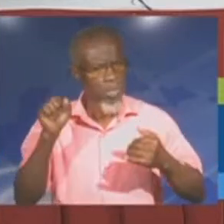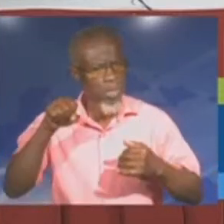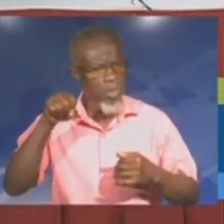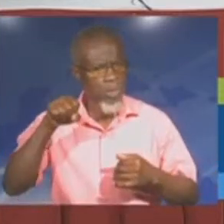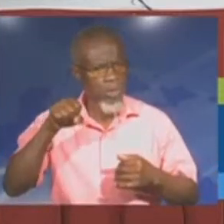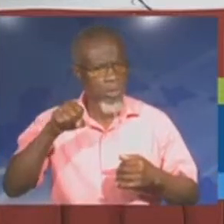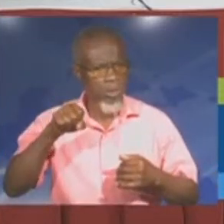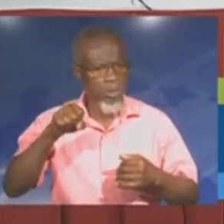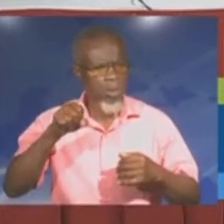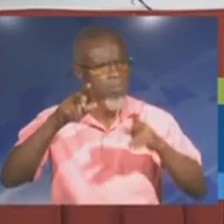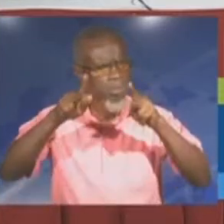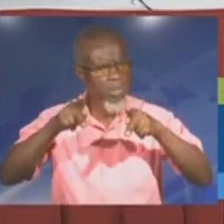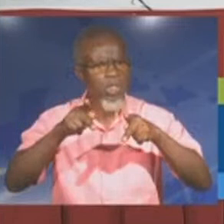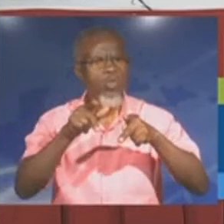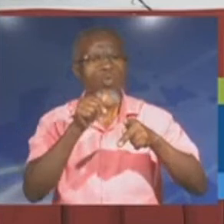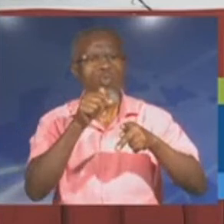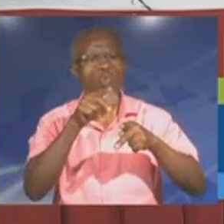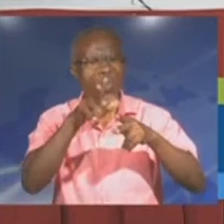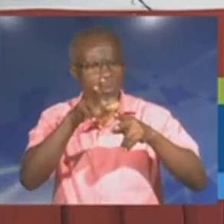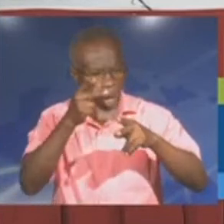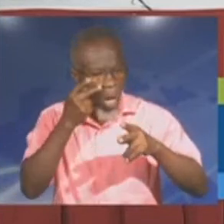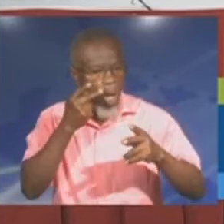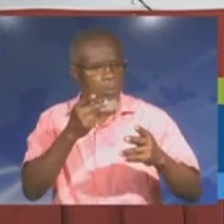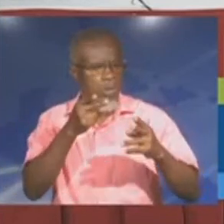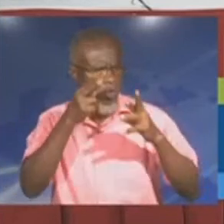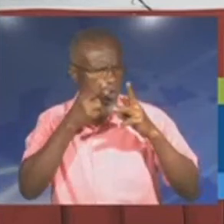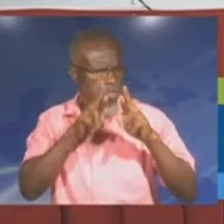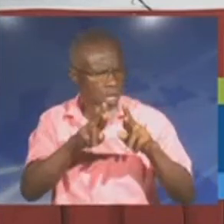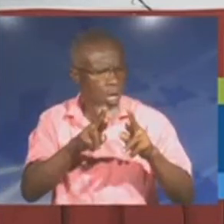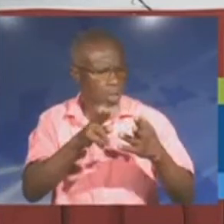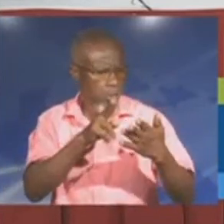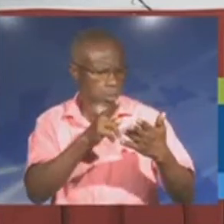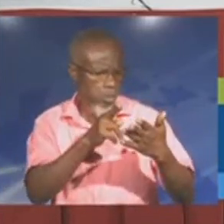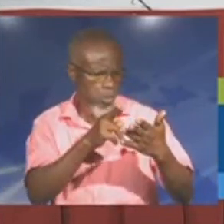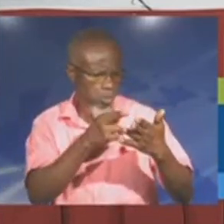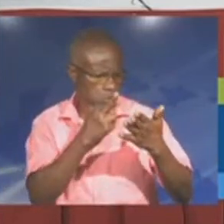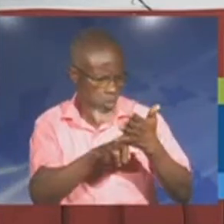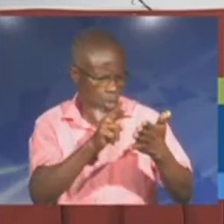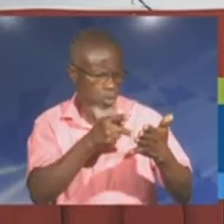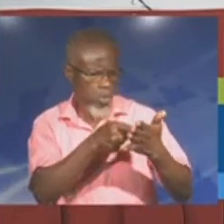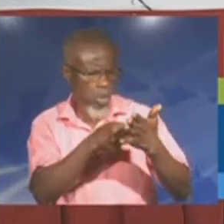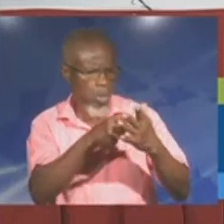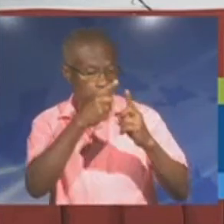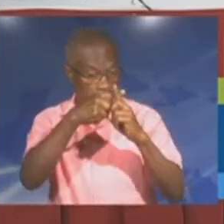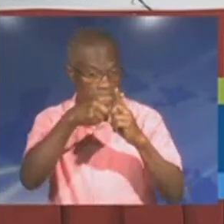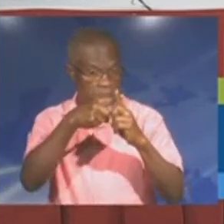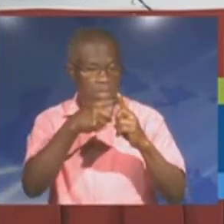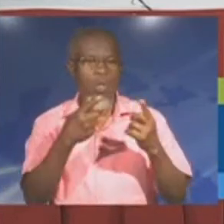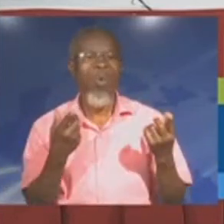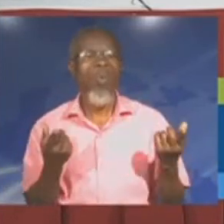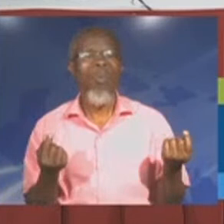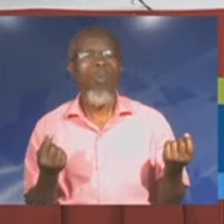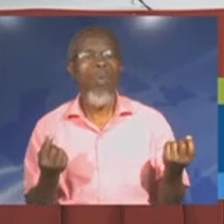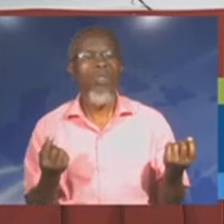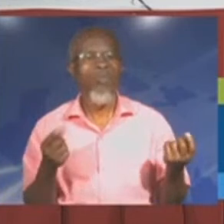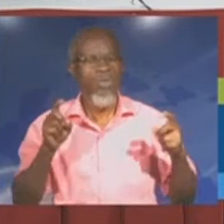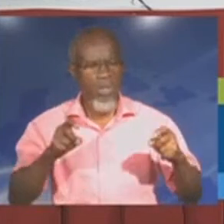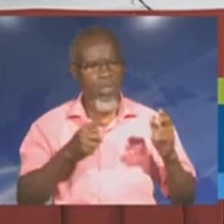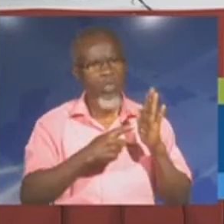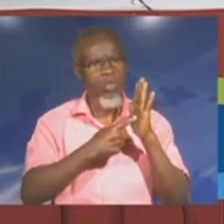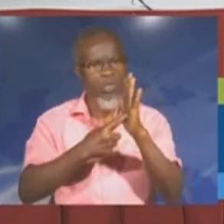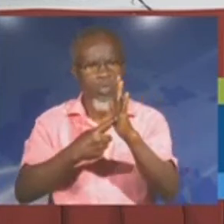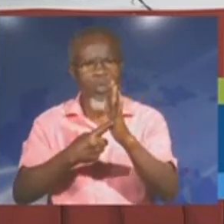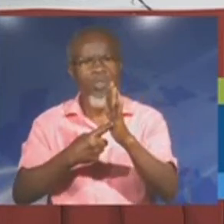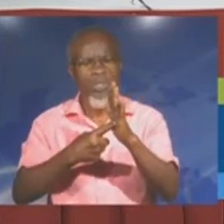who test positively privately by their doctors, do they have to present the results to the ministry, to the